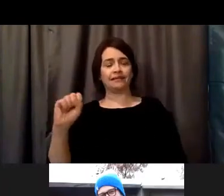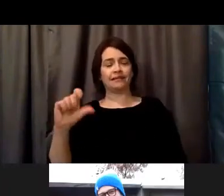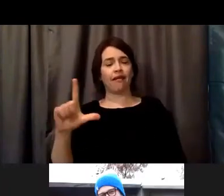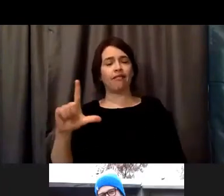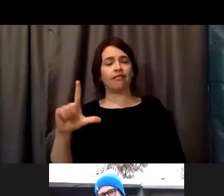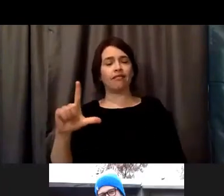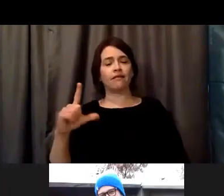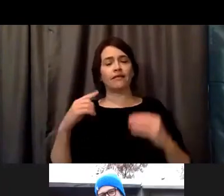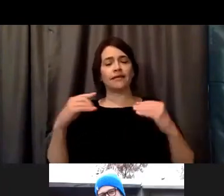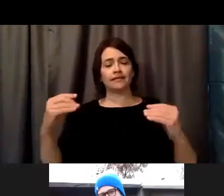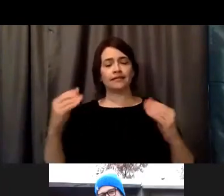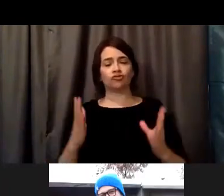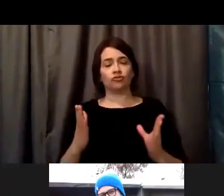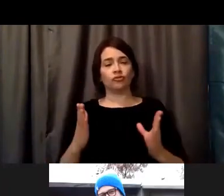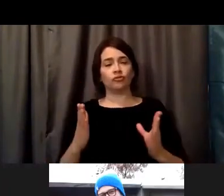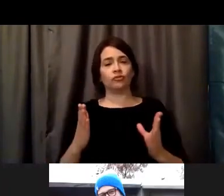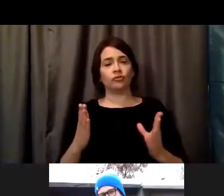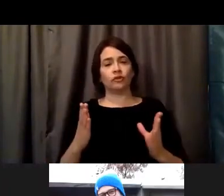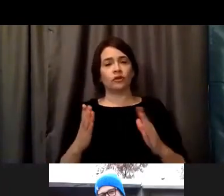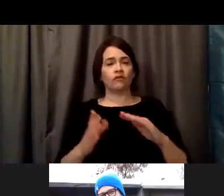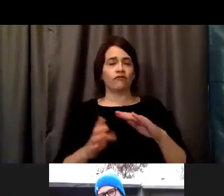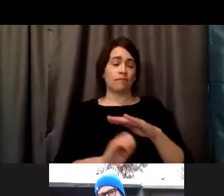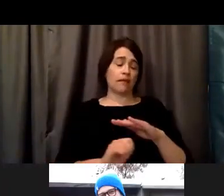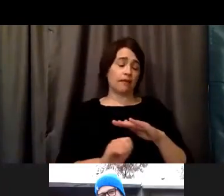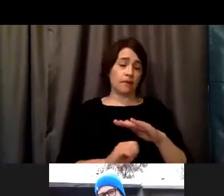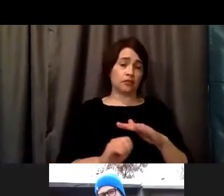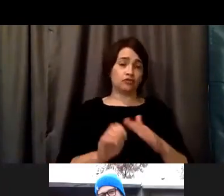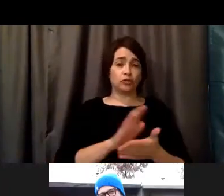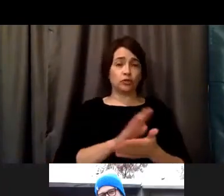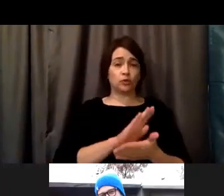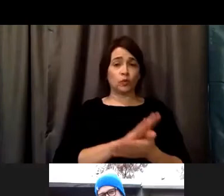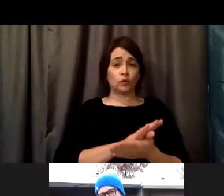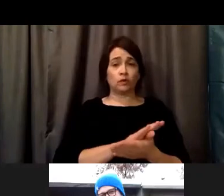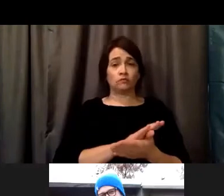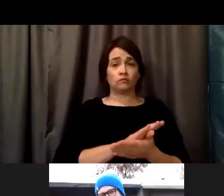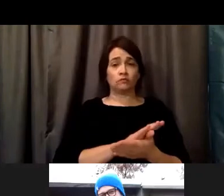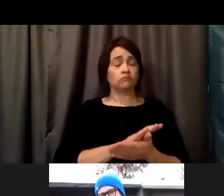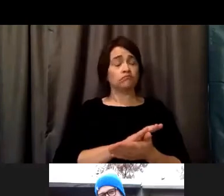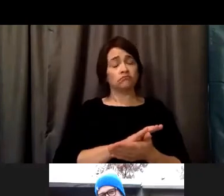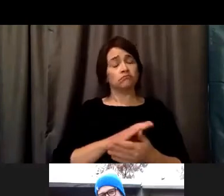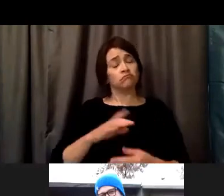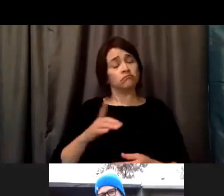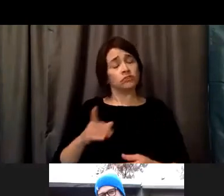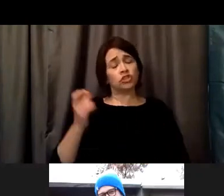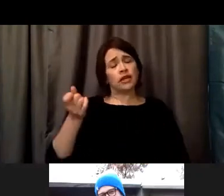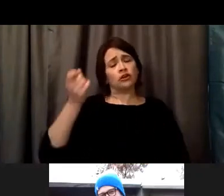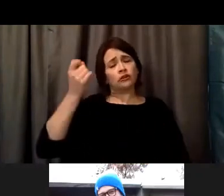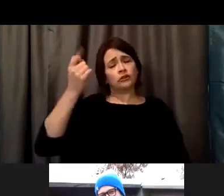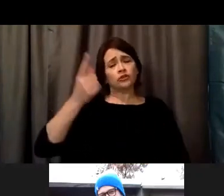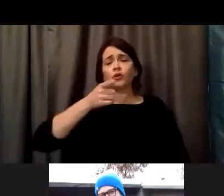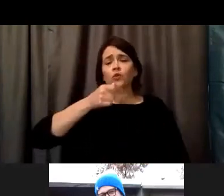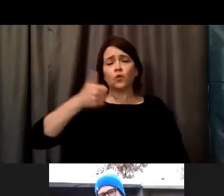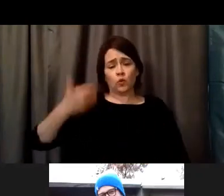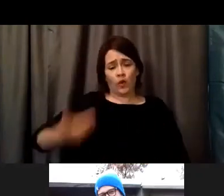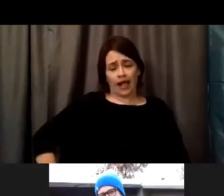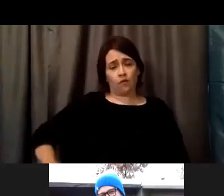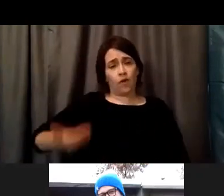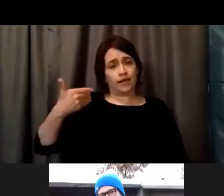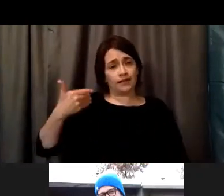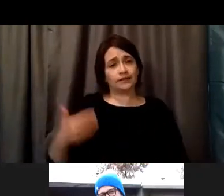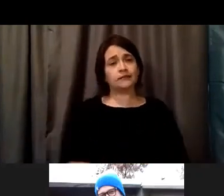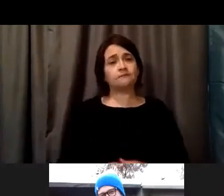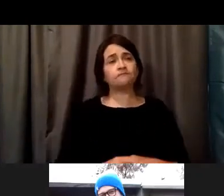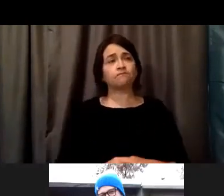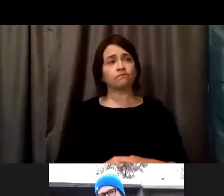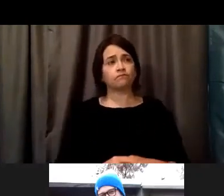from elementary school, in fact throughout elementary school, because she understood who I was. She was teaching a